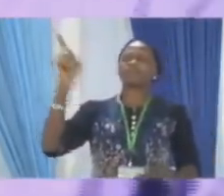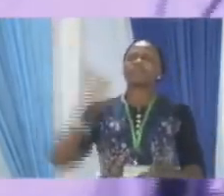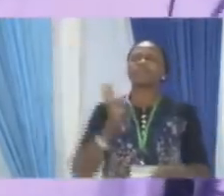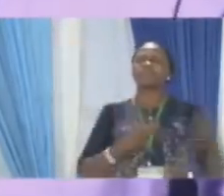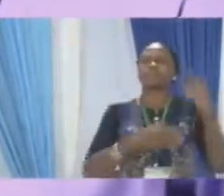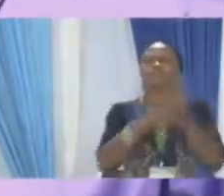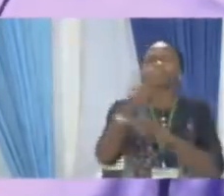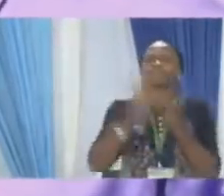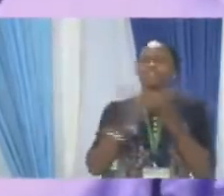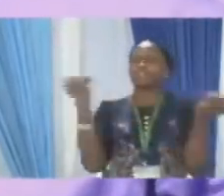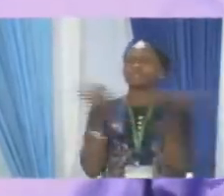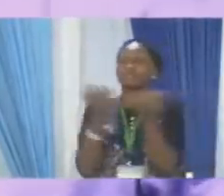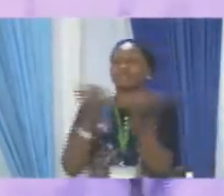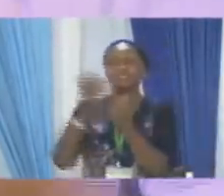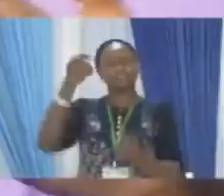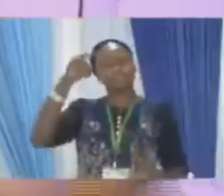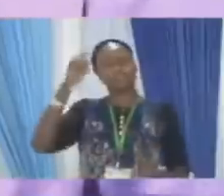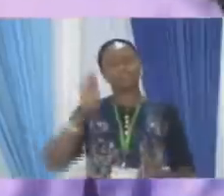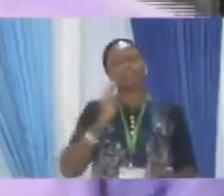wonderful.